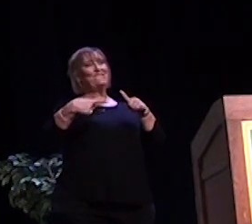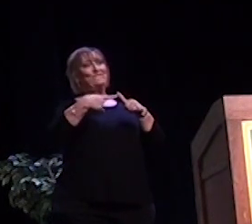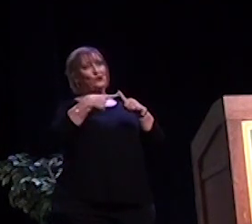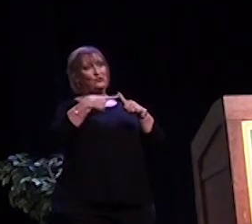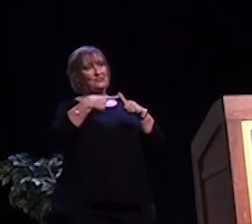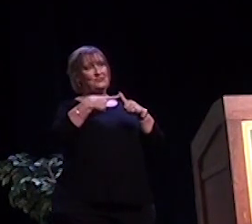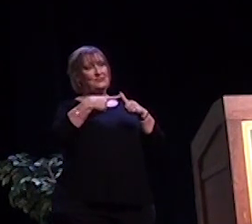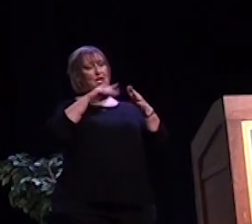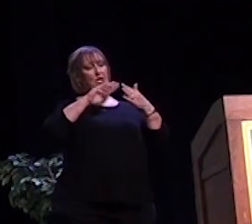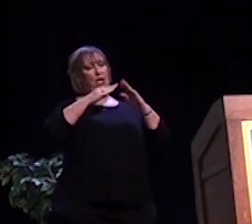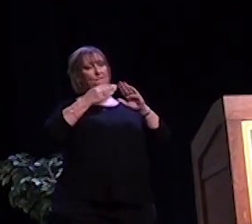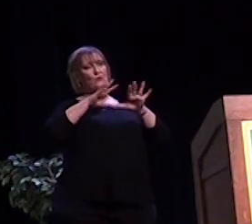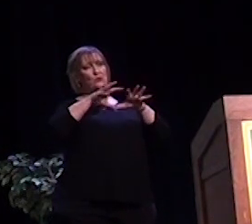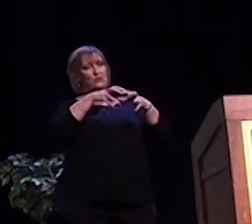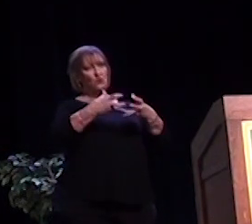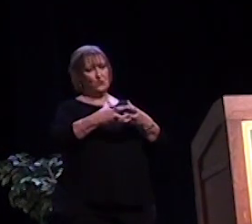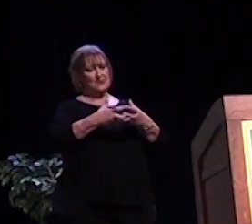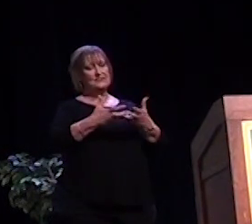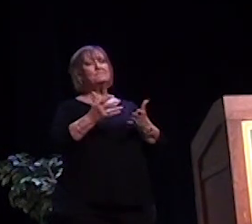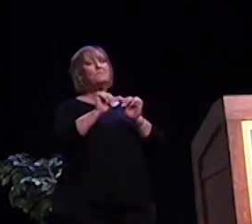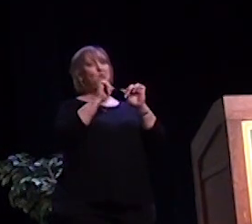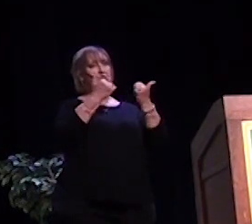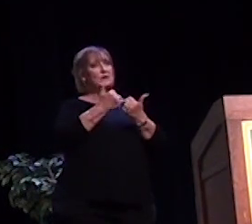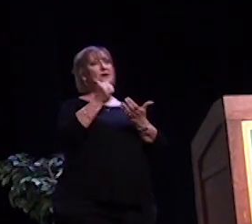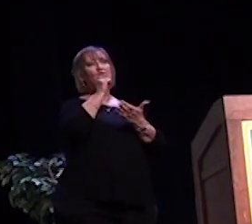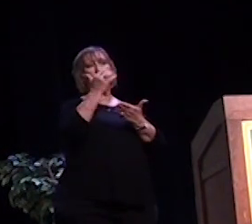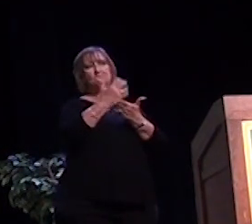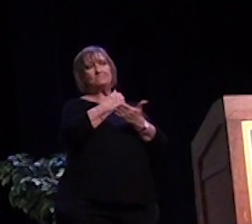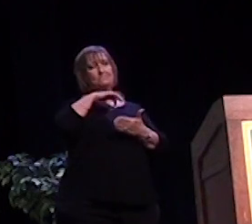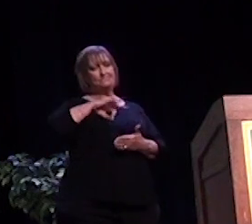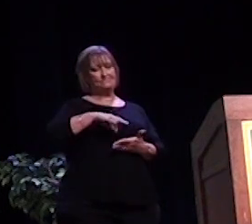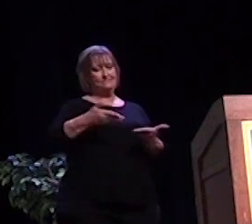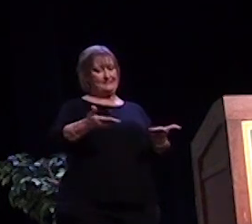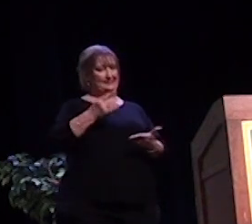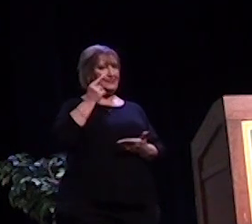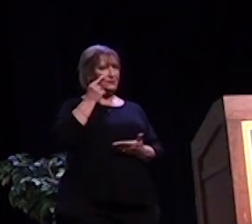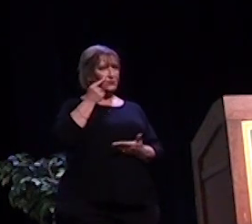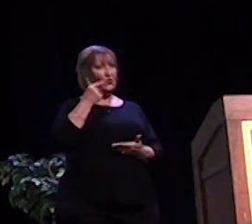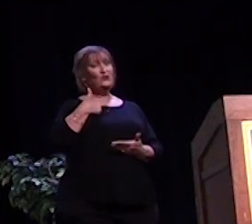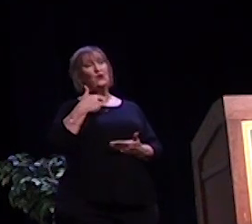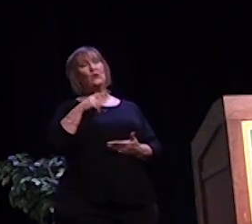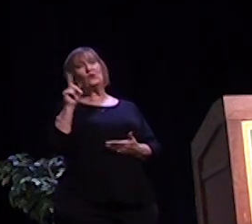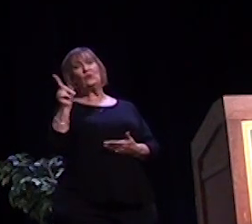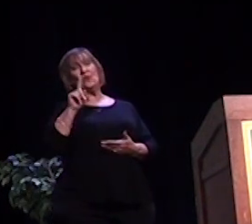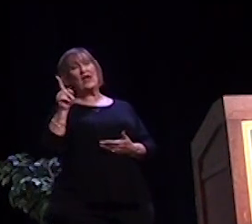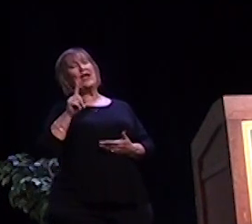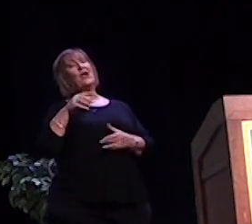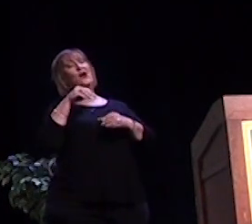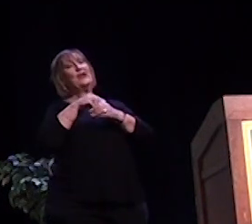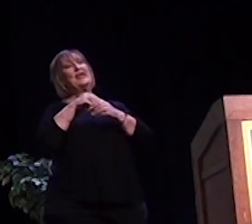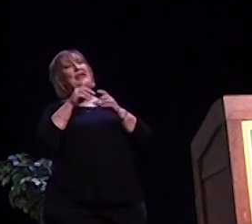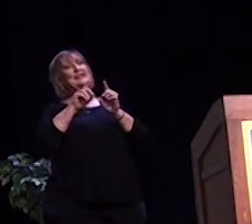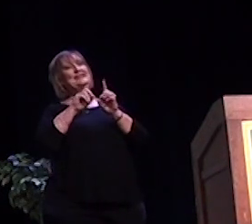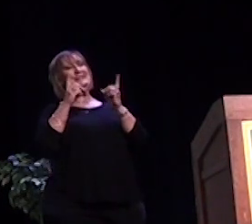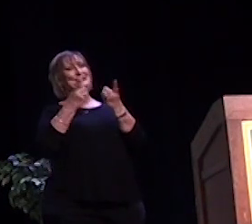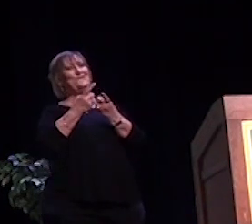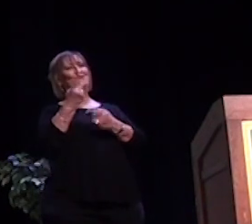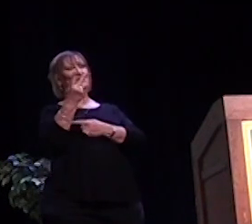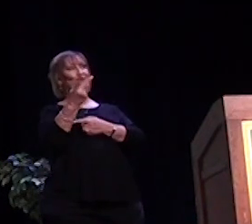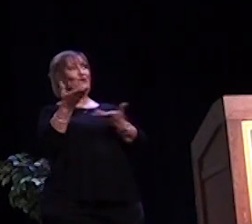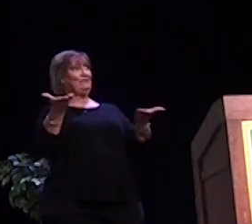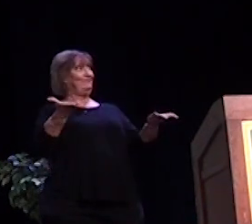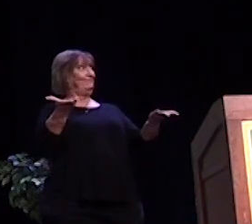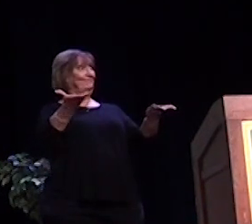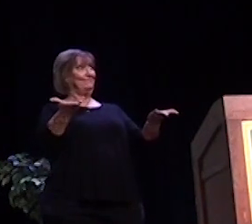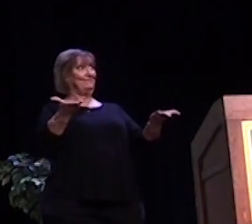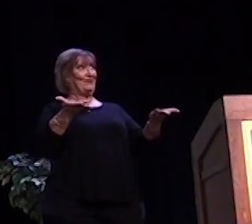Coalition. We're a nonprofit in San Antonio. We are housed and based in Council District 2, so in this district,